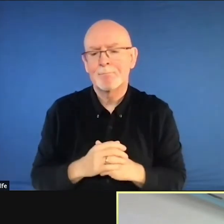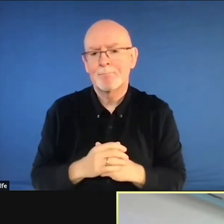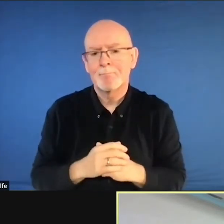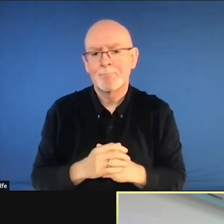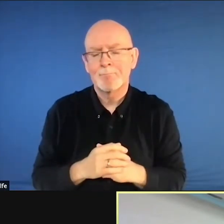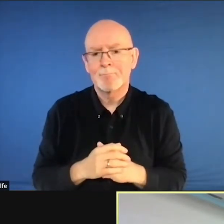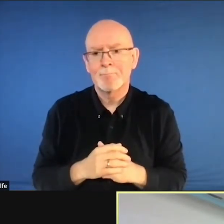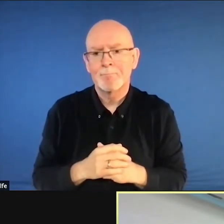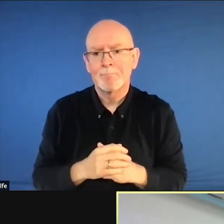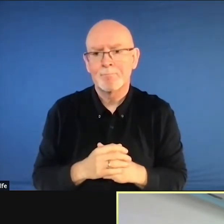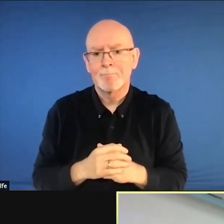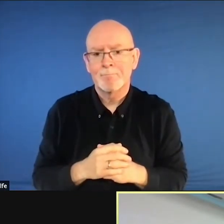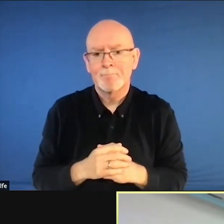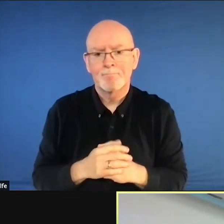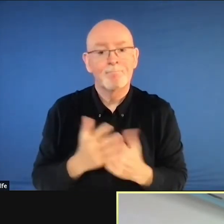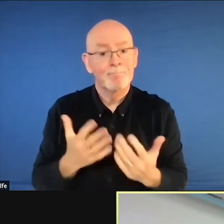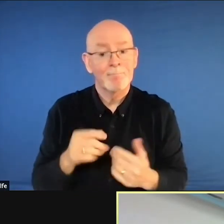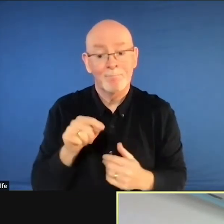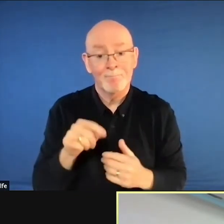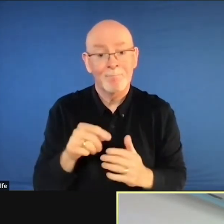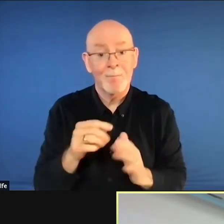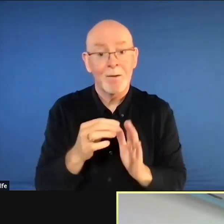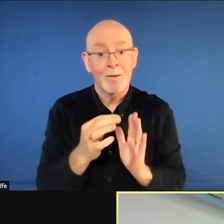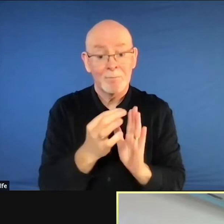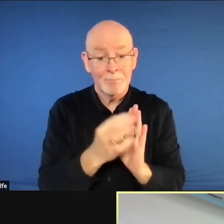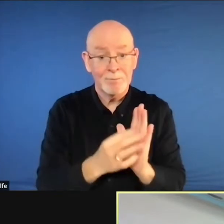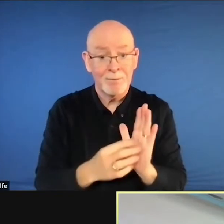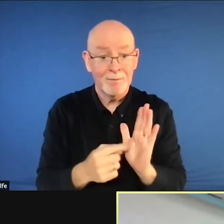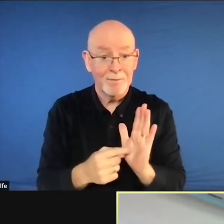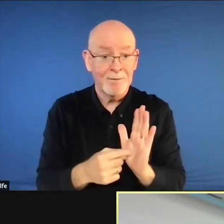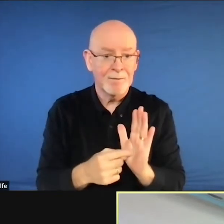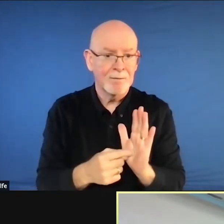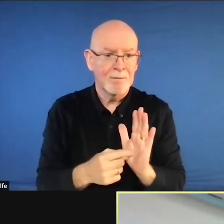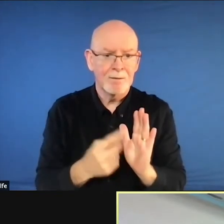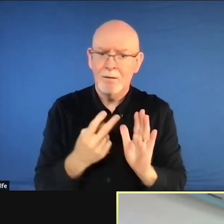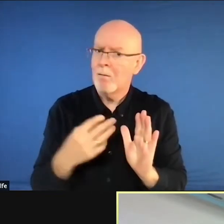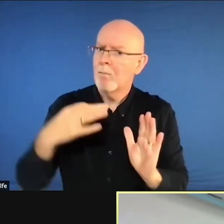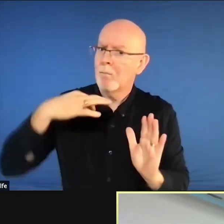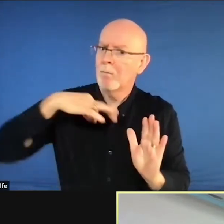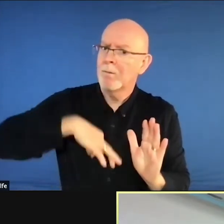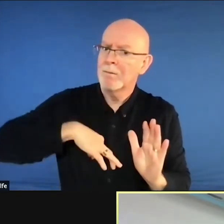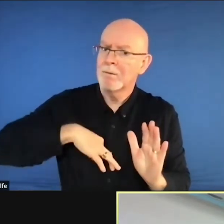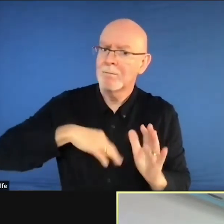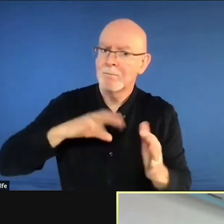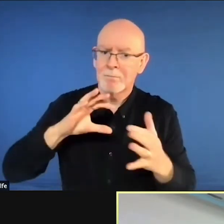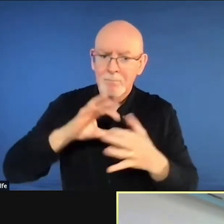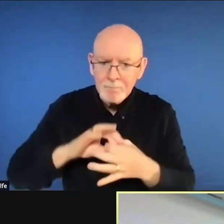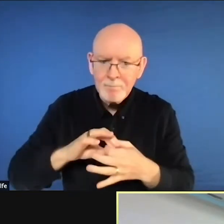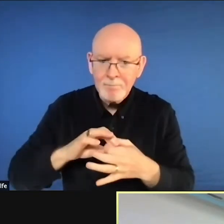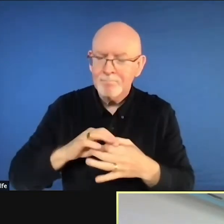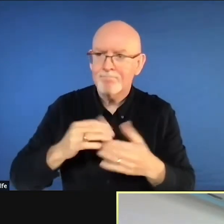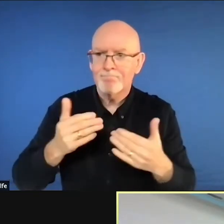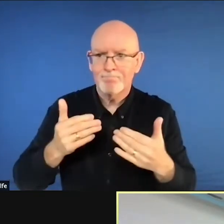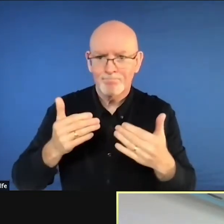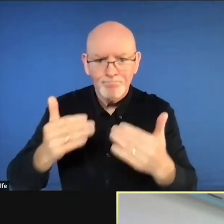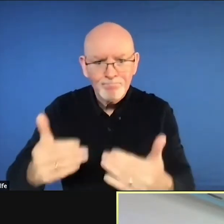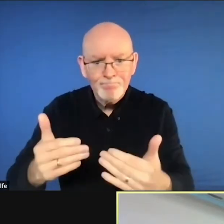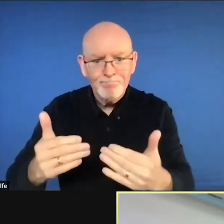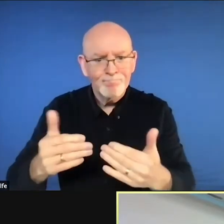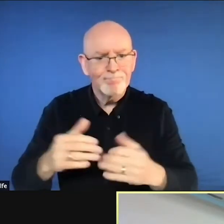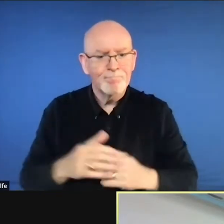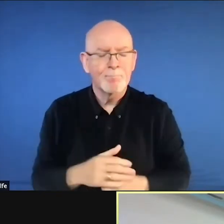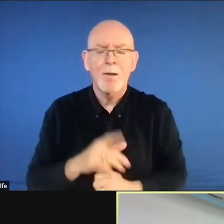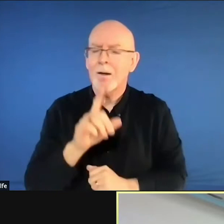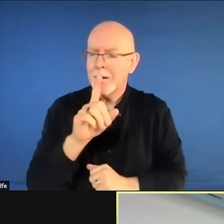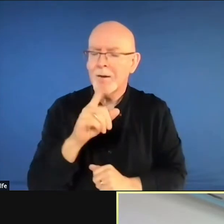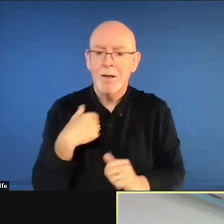moving forward for this work. I will say that in our group of reflection that I will probably have